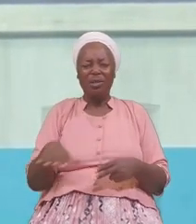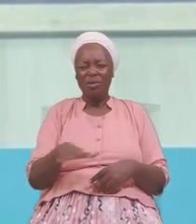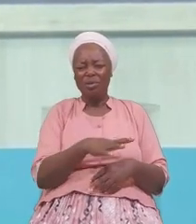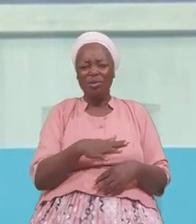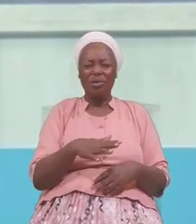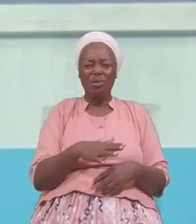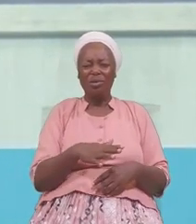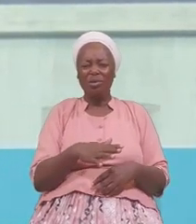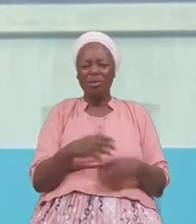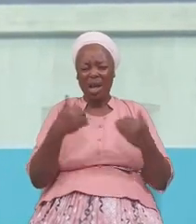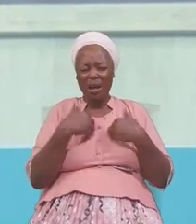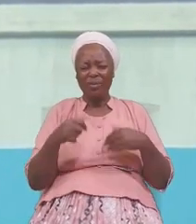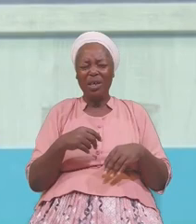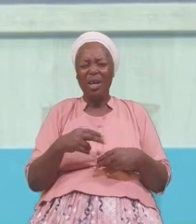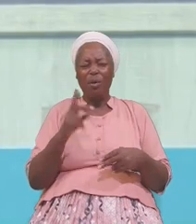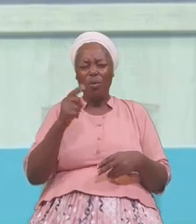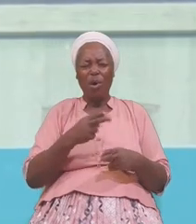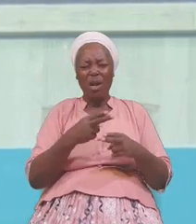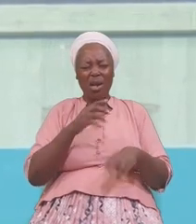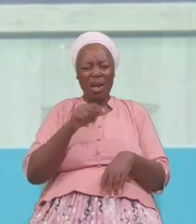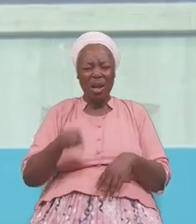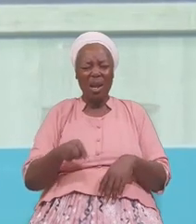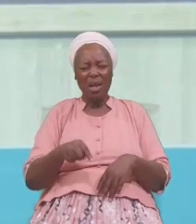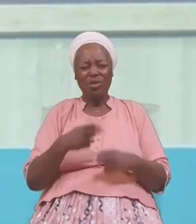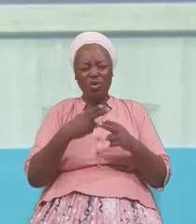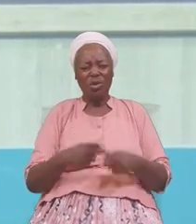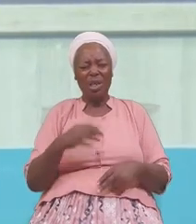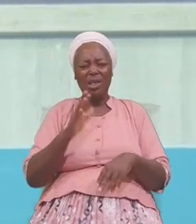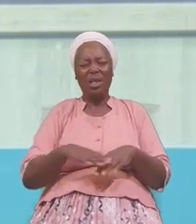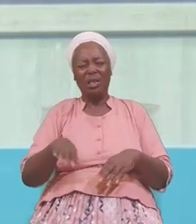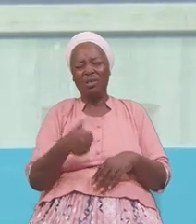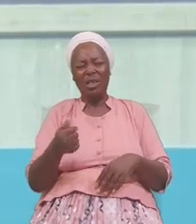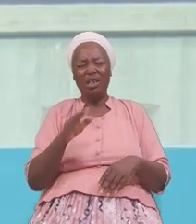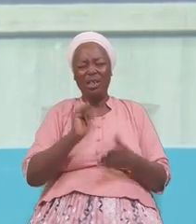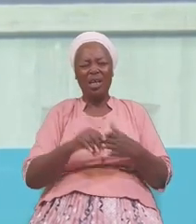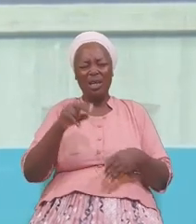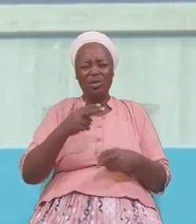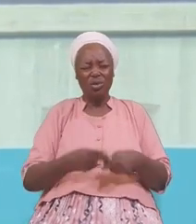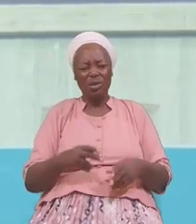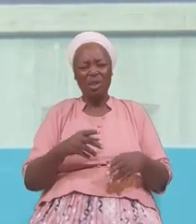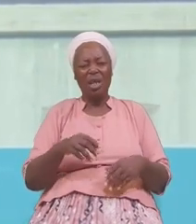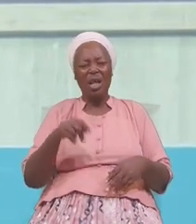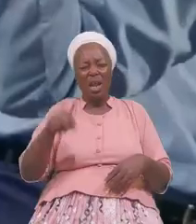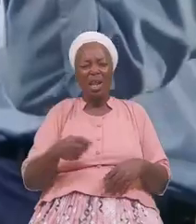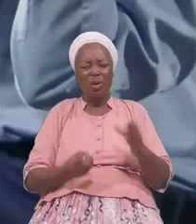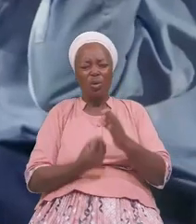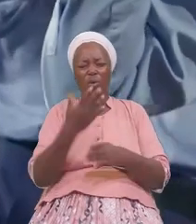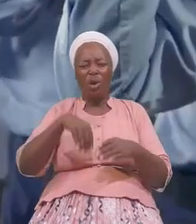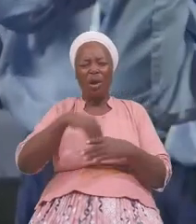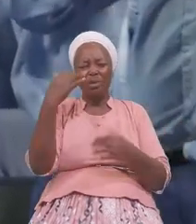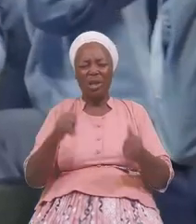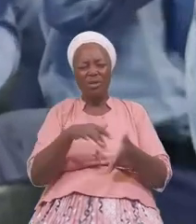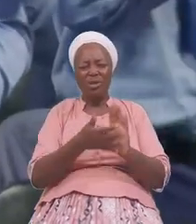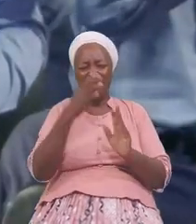one leg shorter than the other, that short leg, grow out now in Jesus' name.